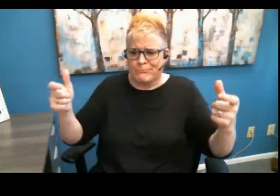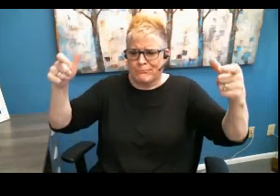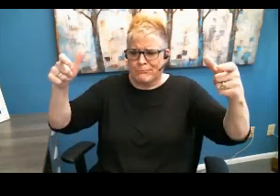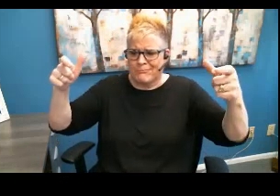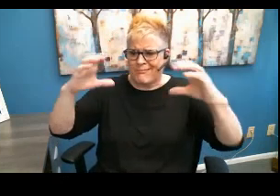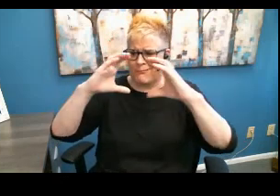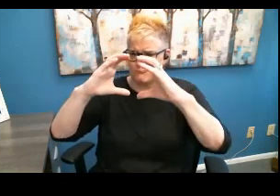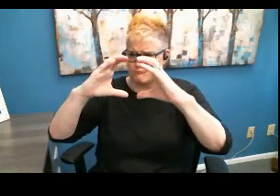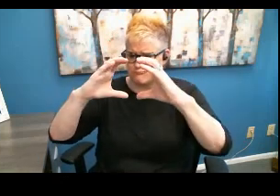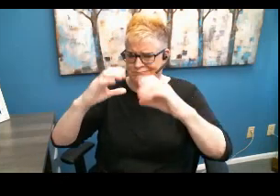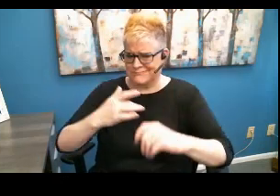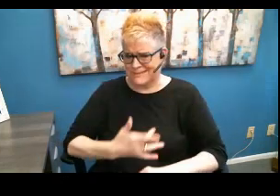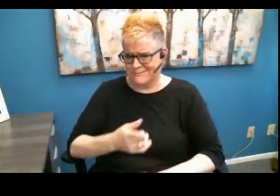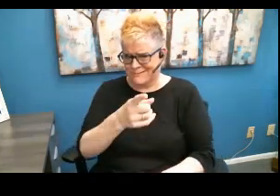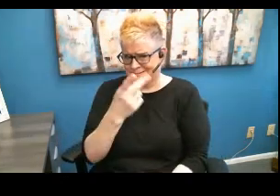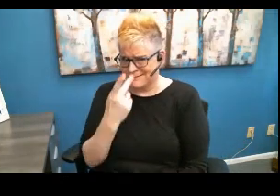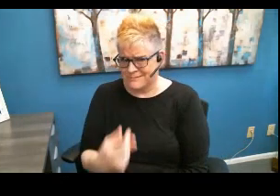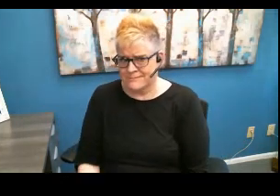territory.